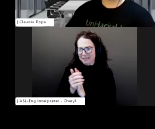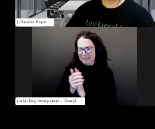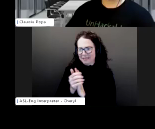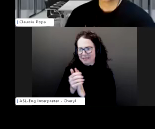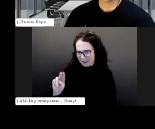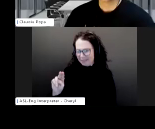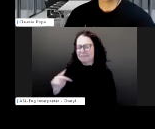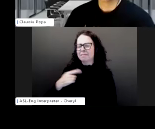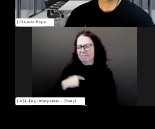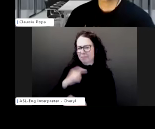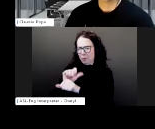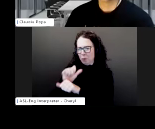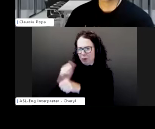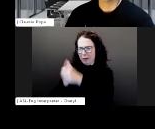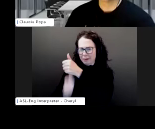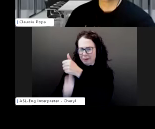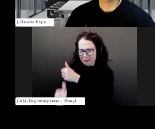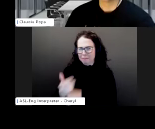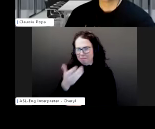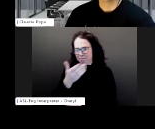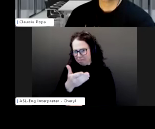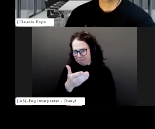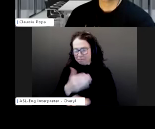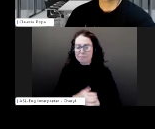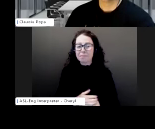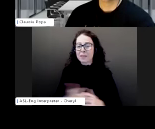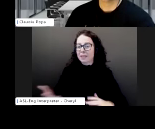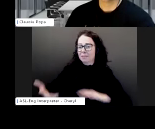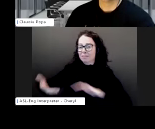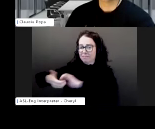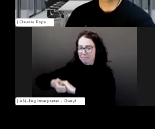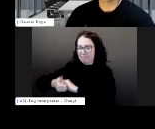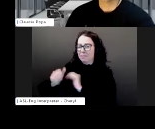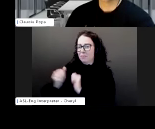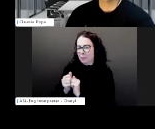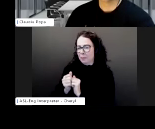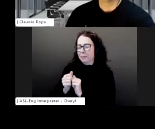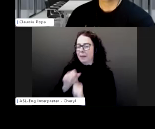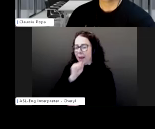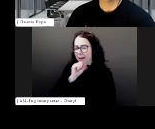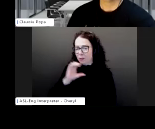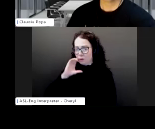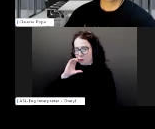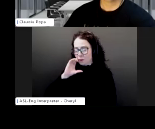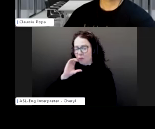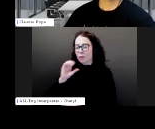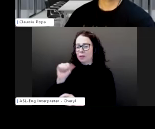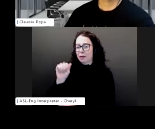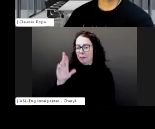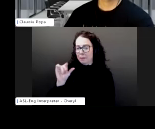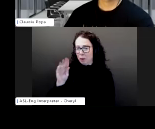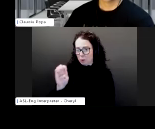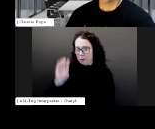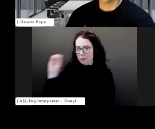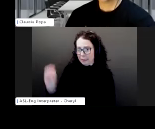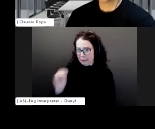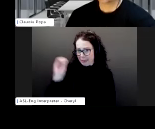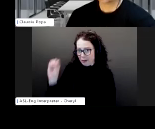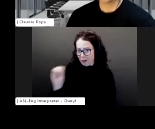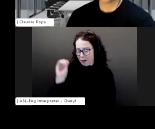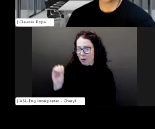I have the great pleasure of co-hosting this webinar with Elder Abuse Prevention Ontario and Rayanne Rideout, who is their Director